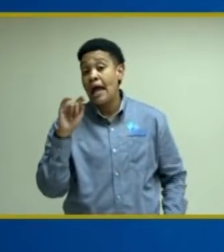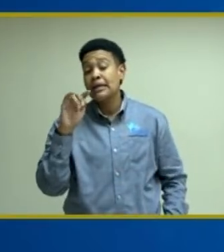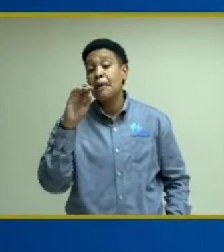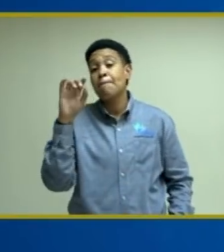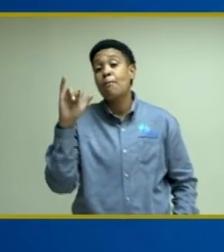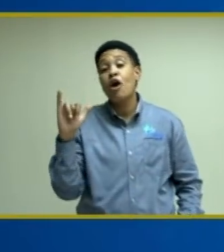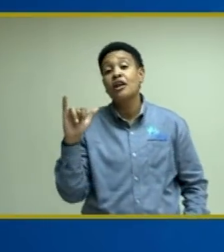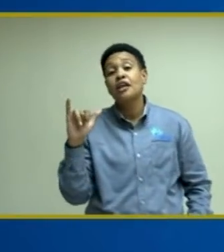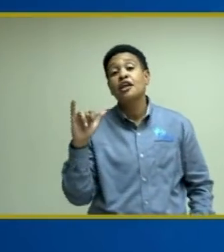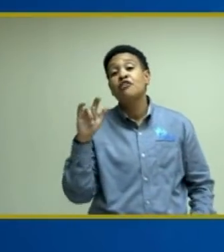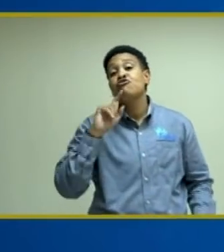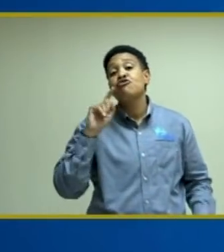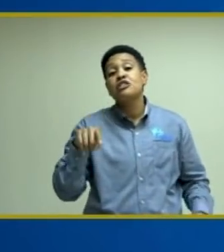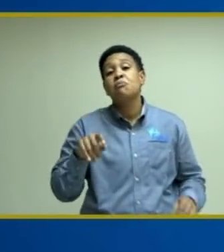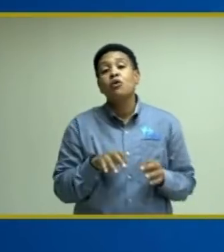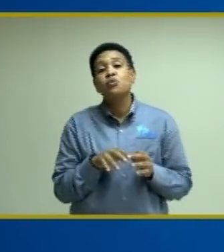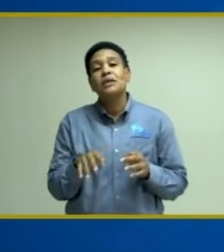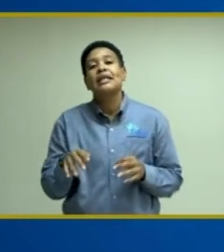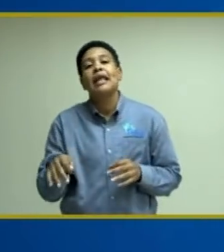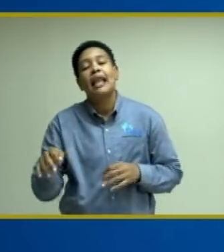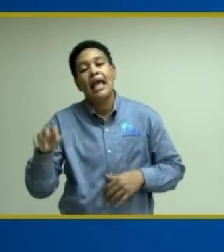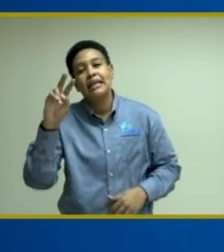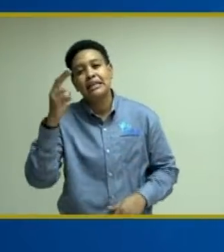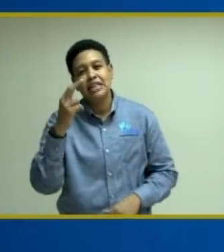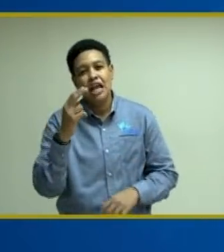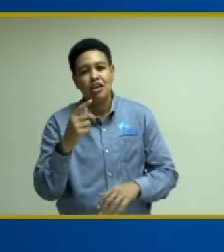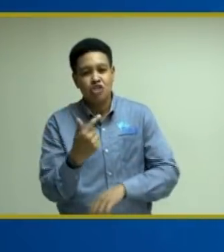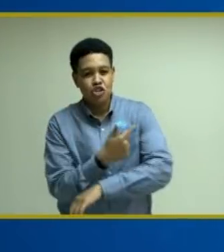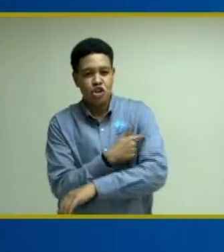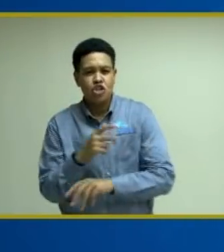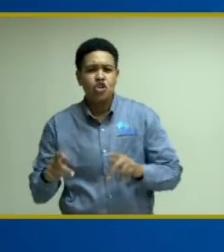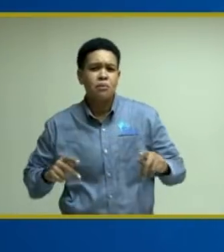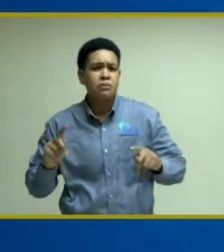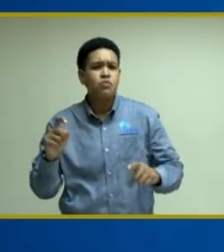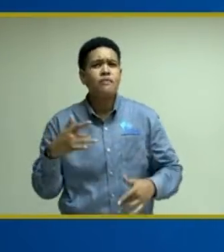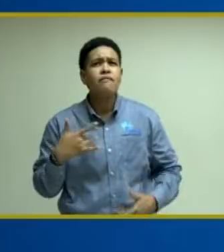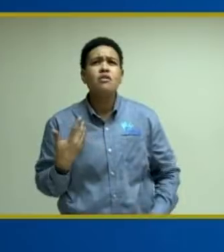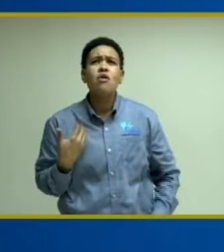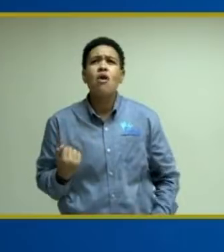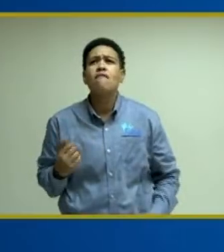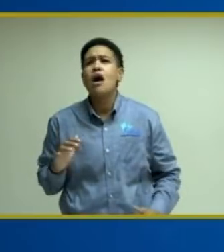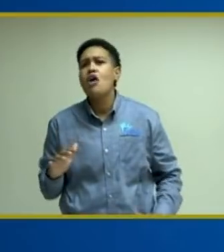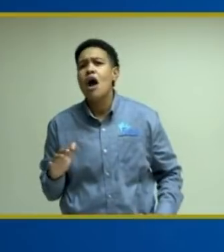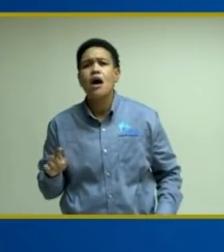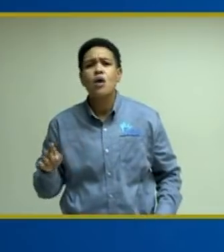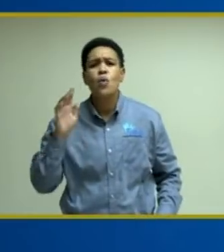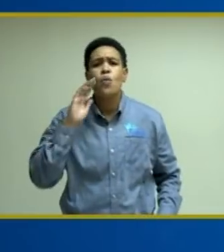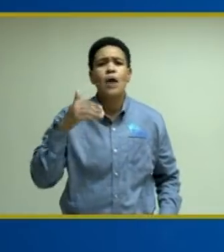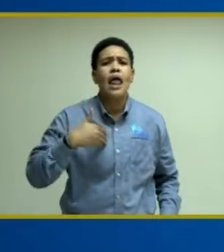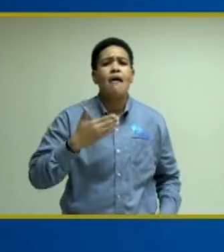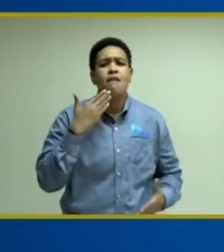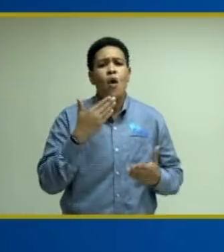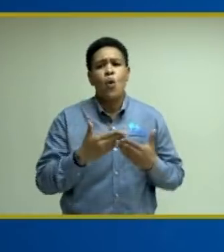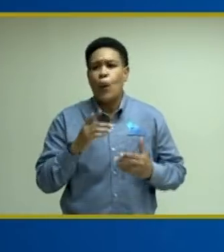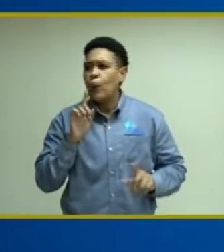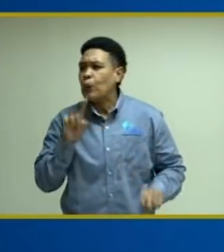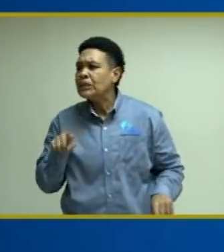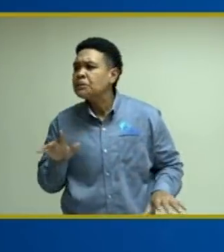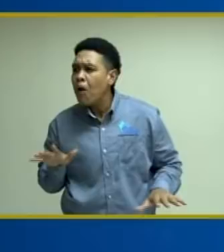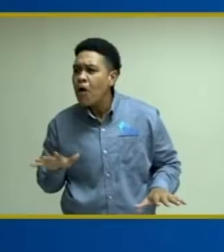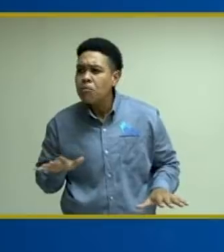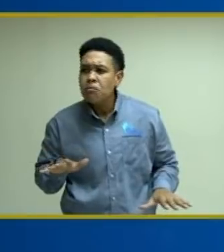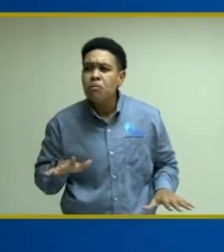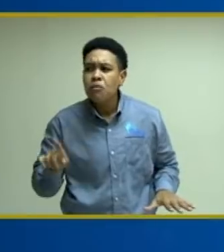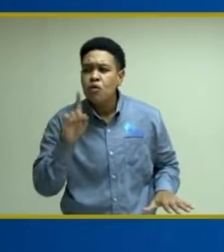with delaying the second dose. So persons should be confident that they will have a good immune response, and they